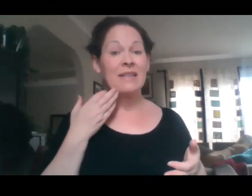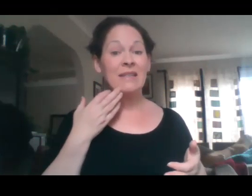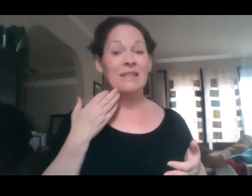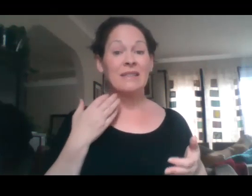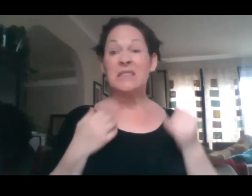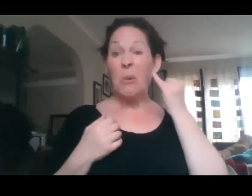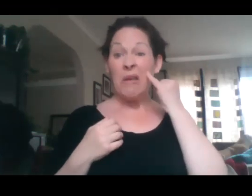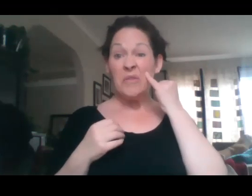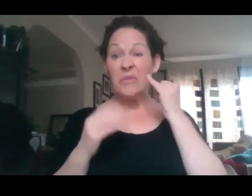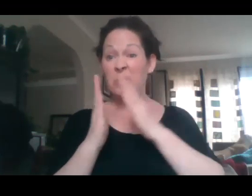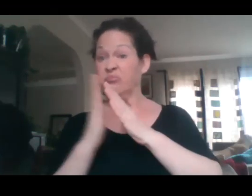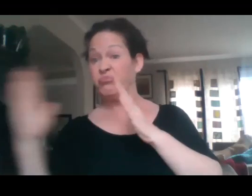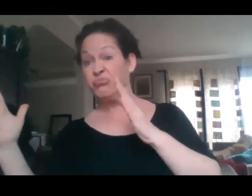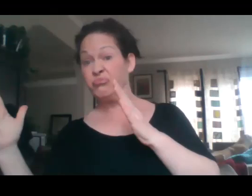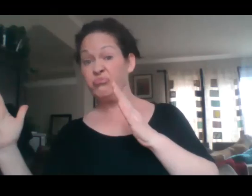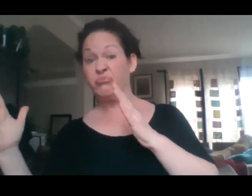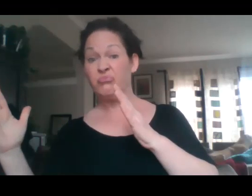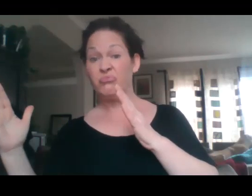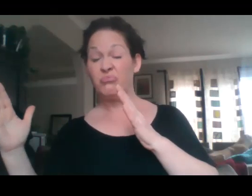have anything